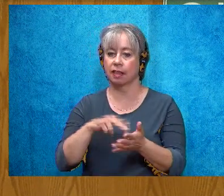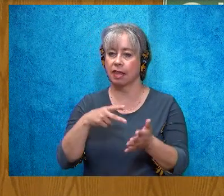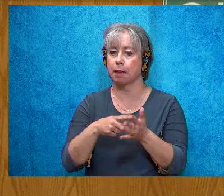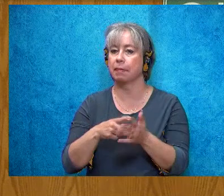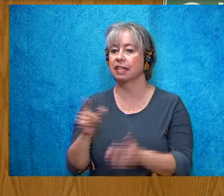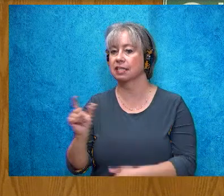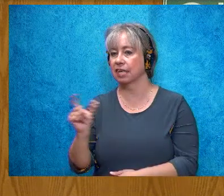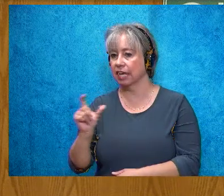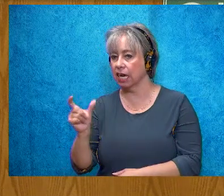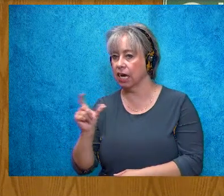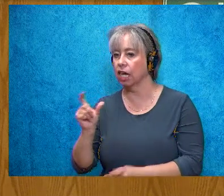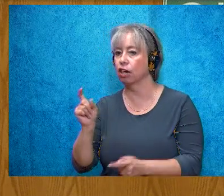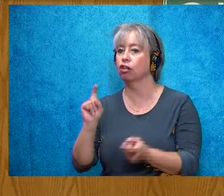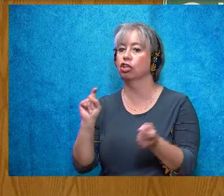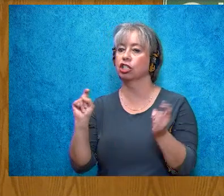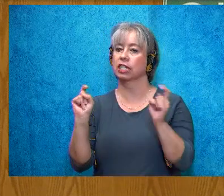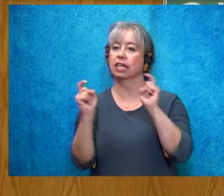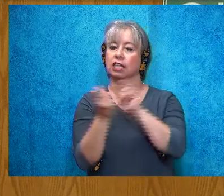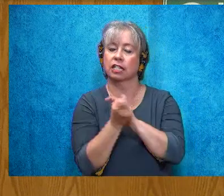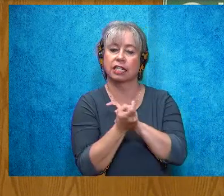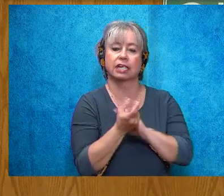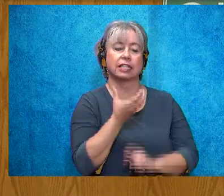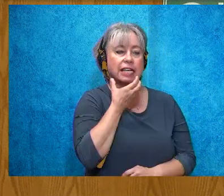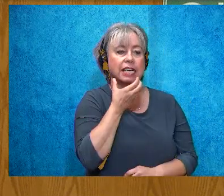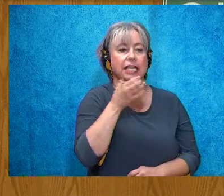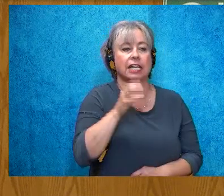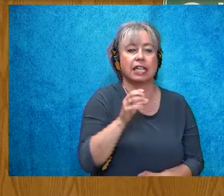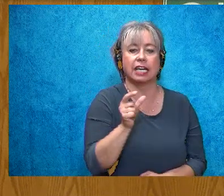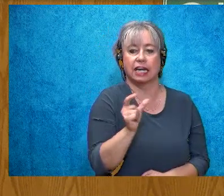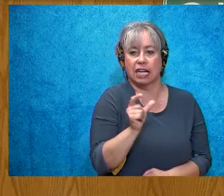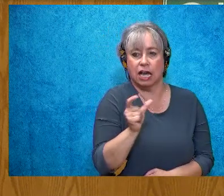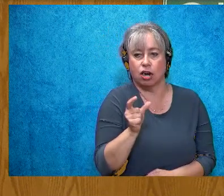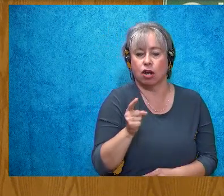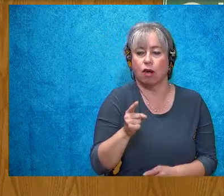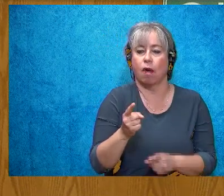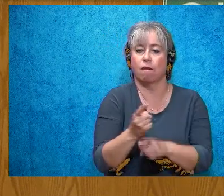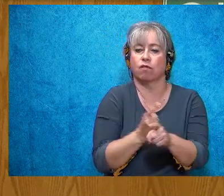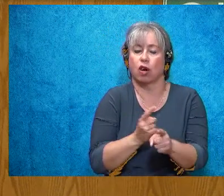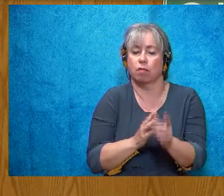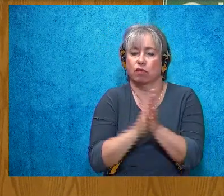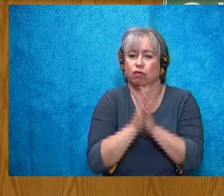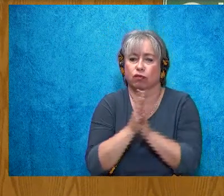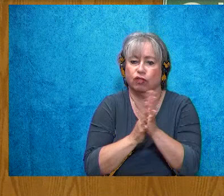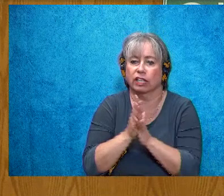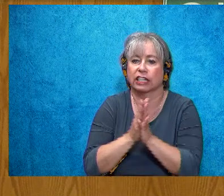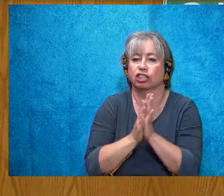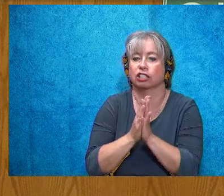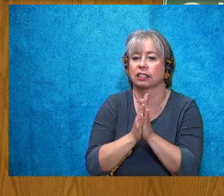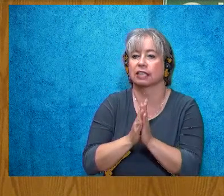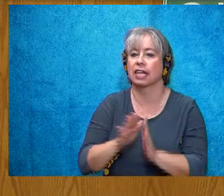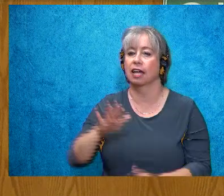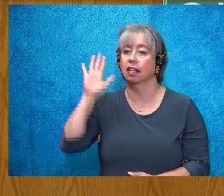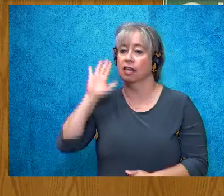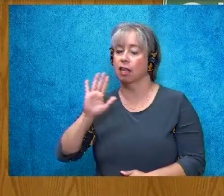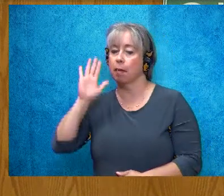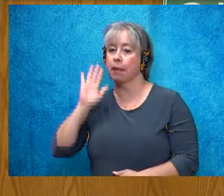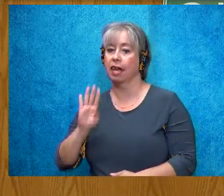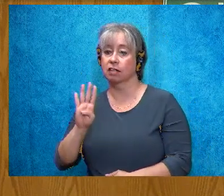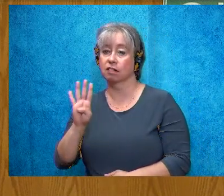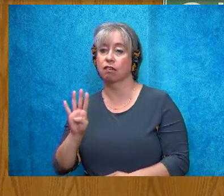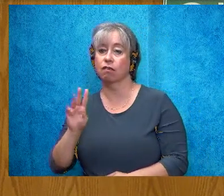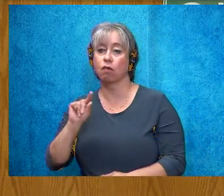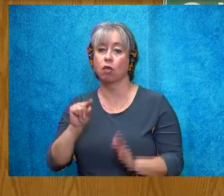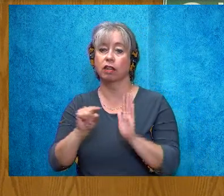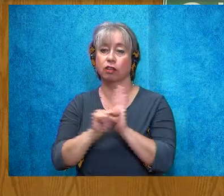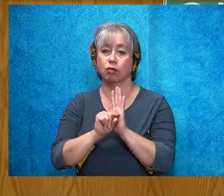converted into heat energy due to friction. Maybe you had a 4th grade science teacher have you